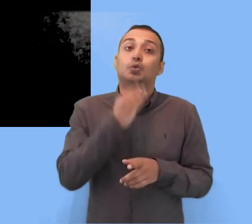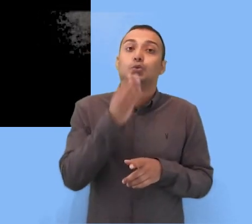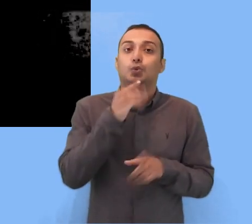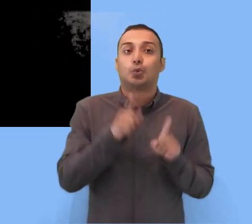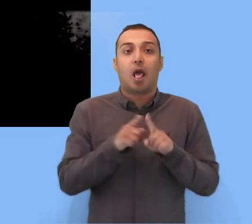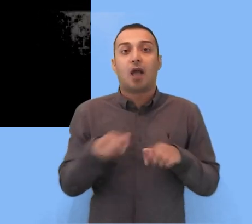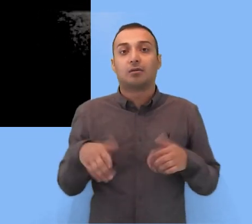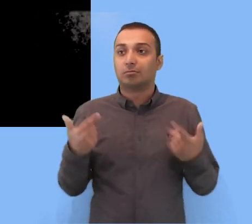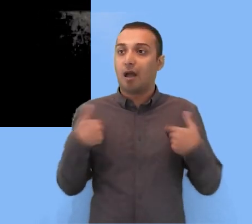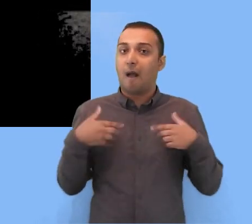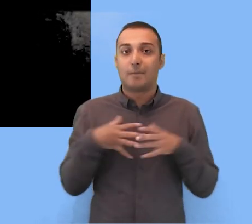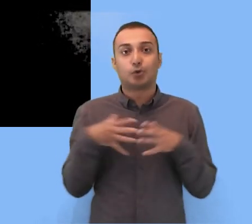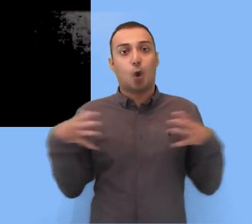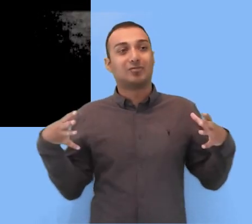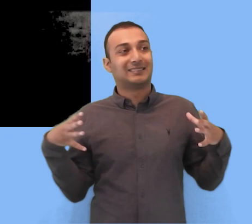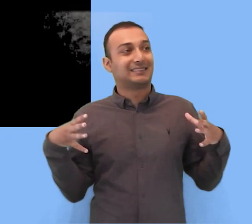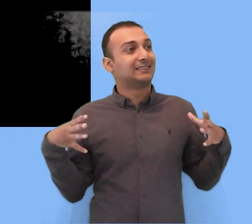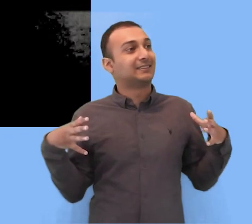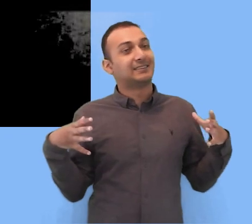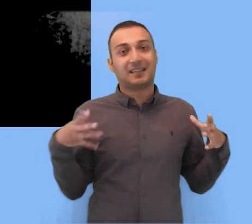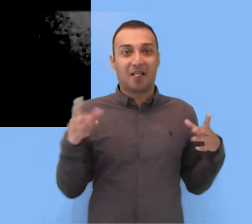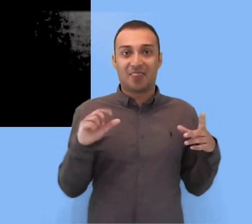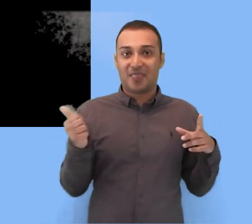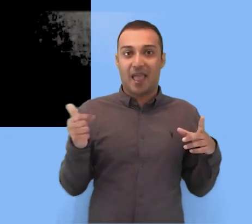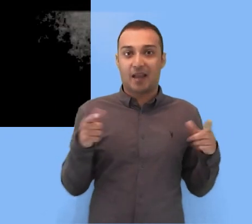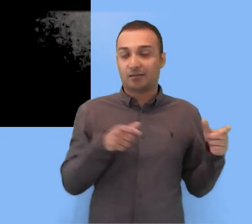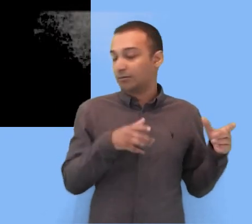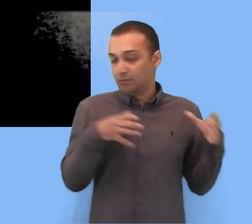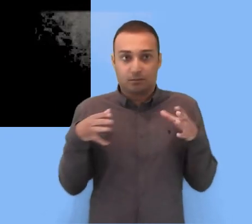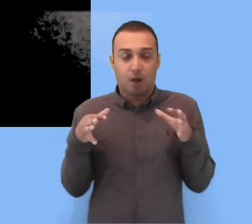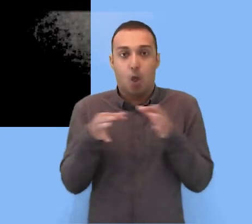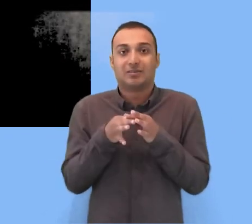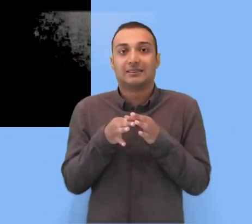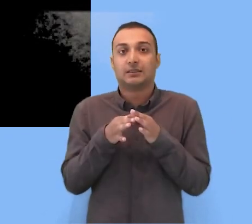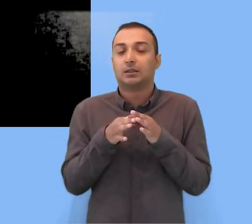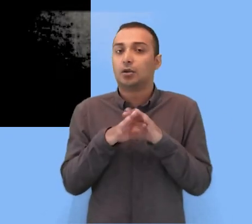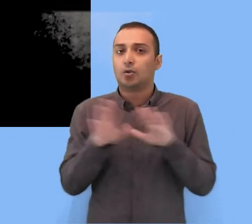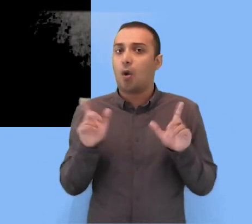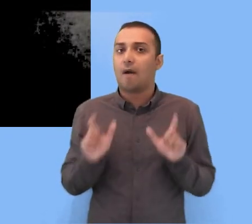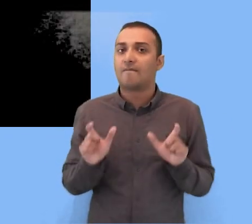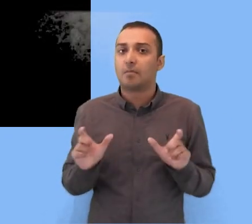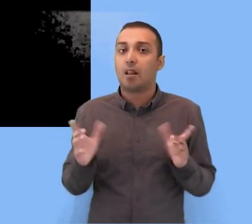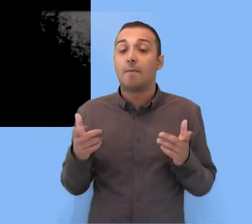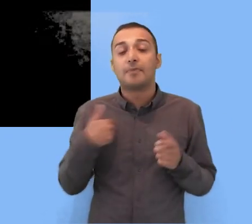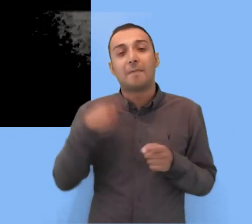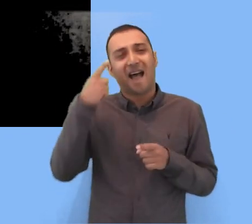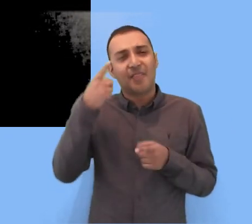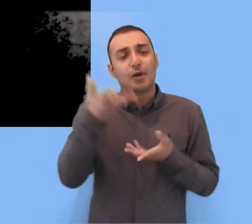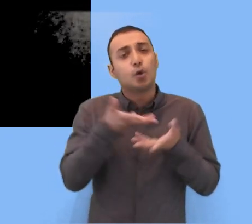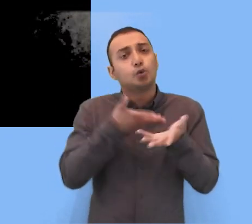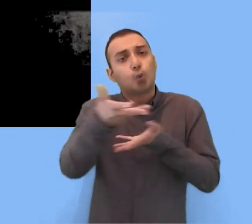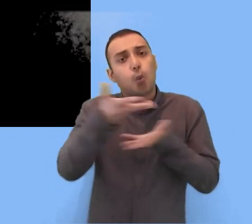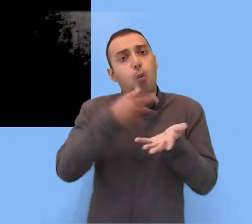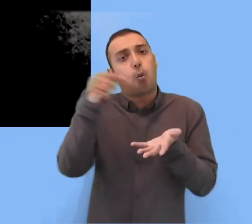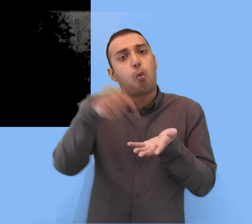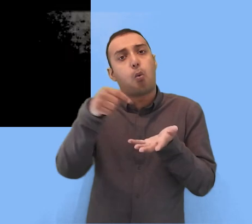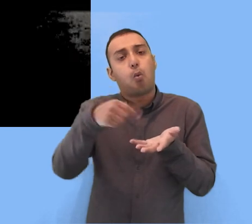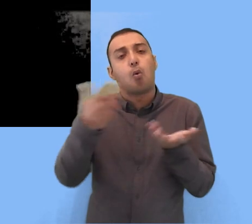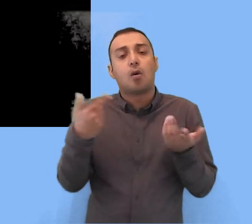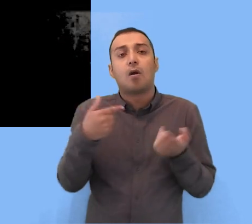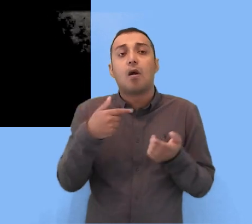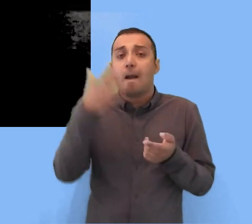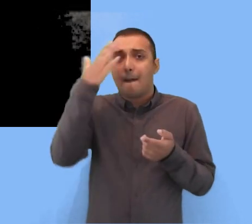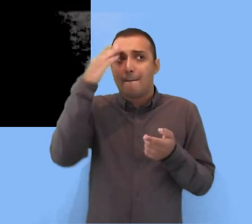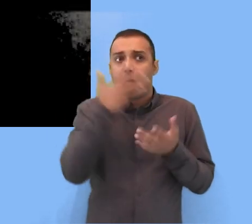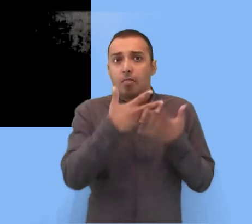easily, but I think talking, that was another thing that came through from the mothers, that they would like face-to-face interaction.